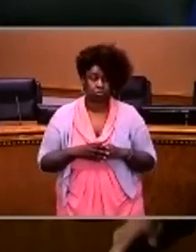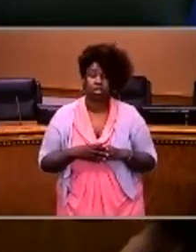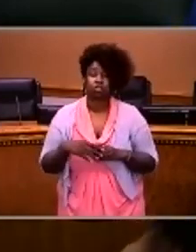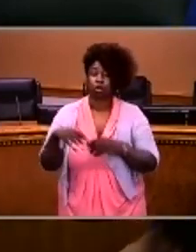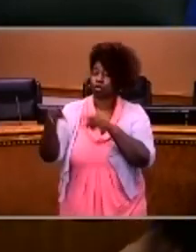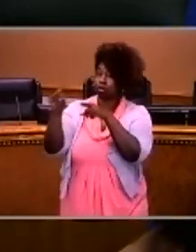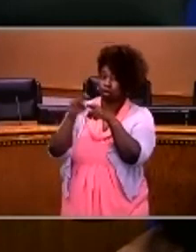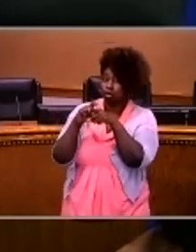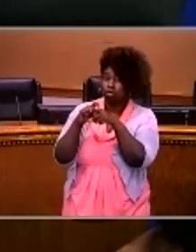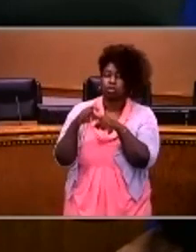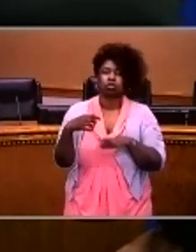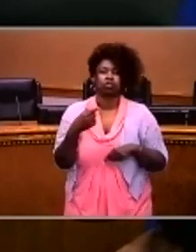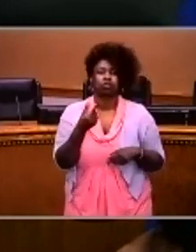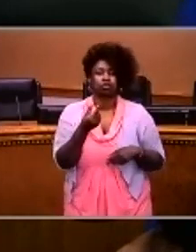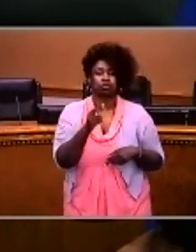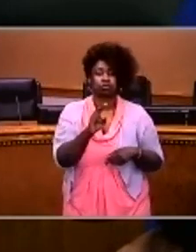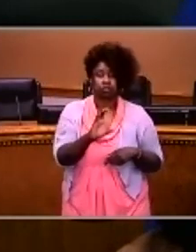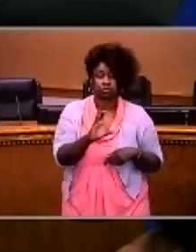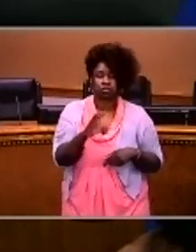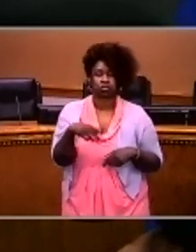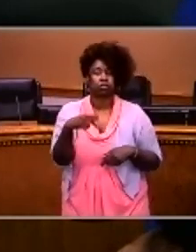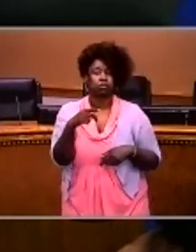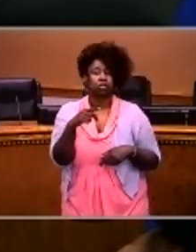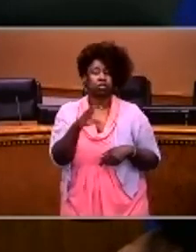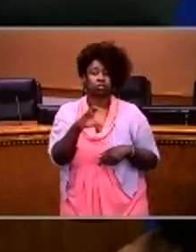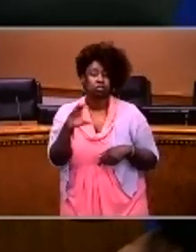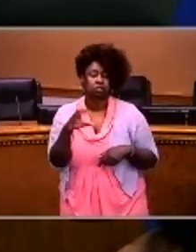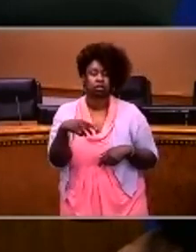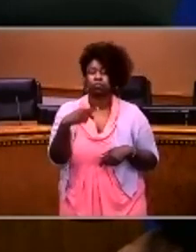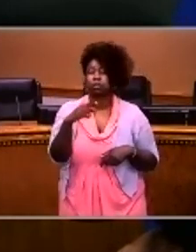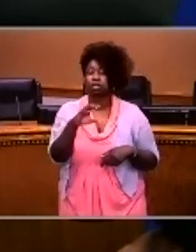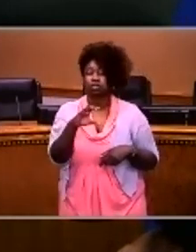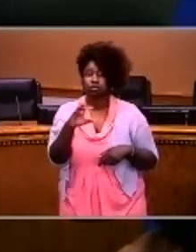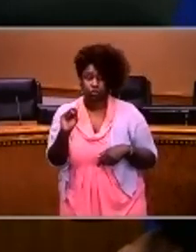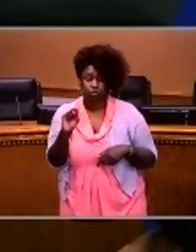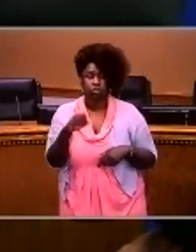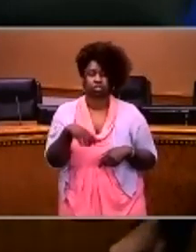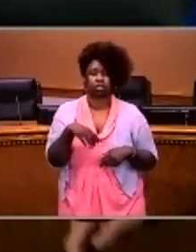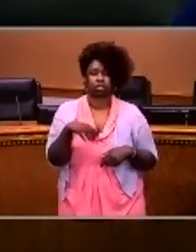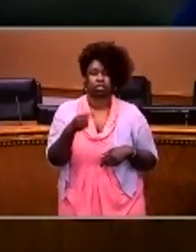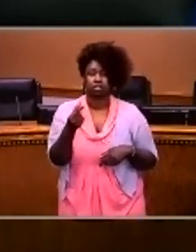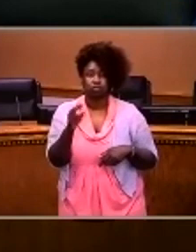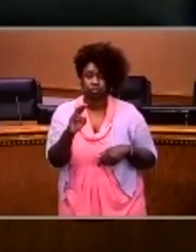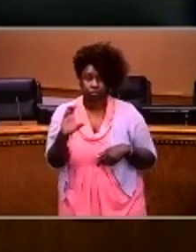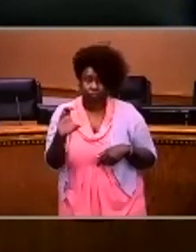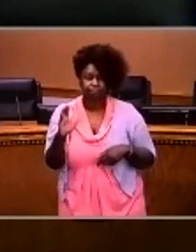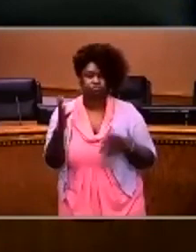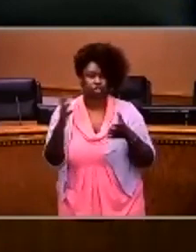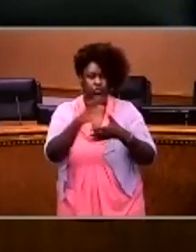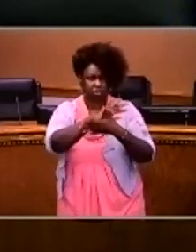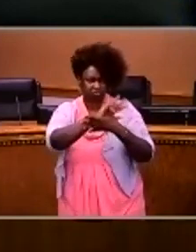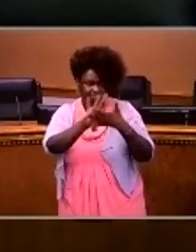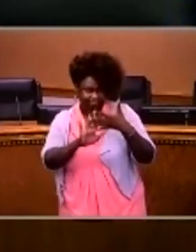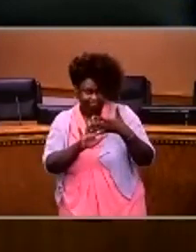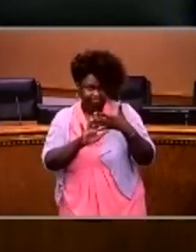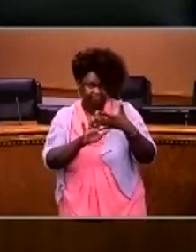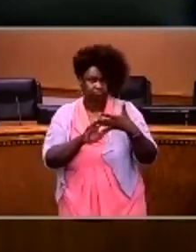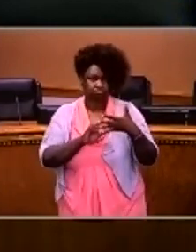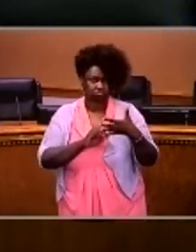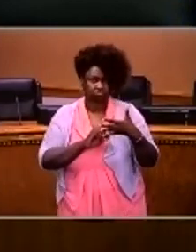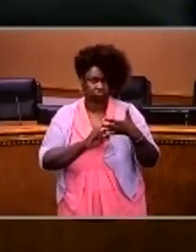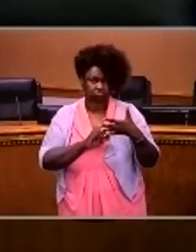us, we have Greenville Utilities, Pitt Community College, Pitt County Schools, and the city of Greenville. So we'll go through our media list here to see if there are